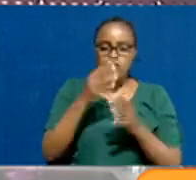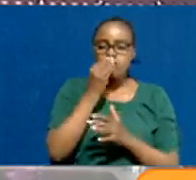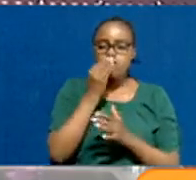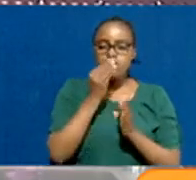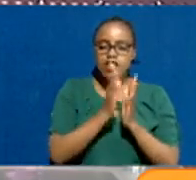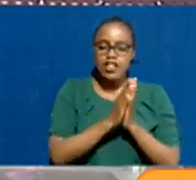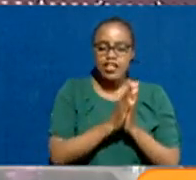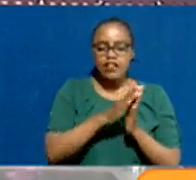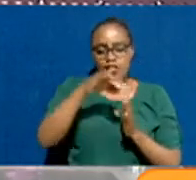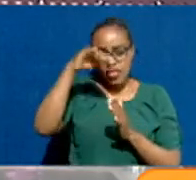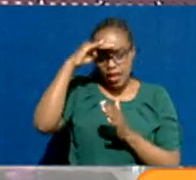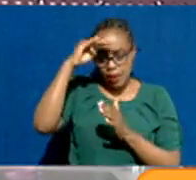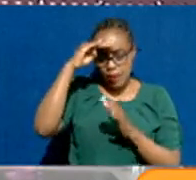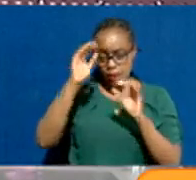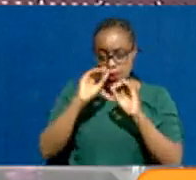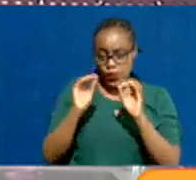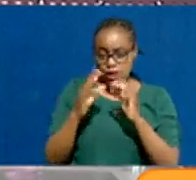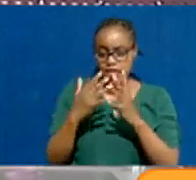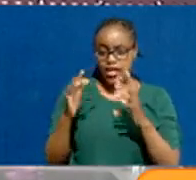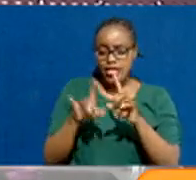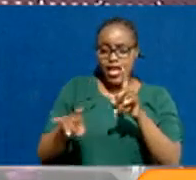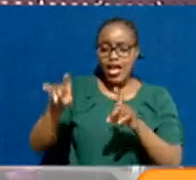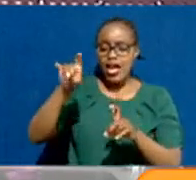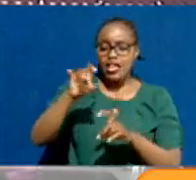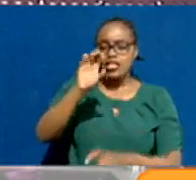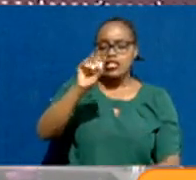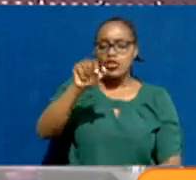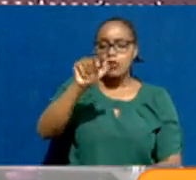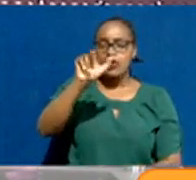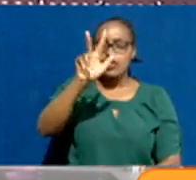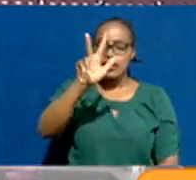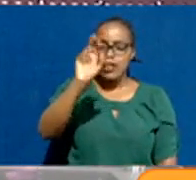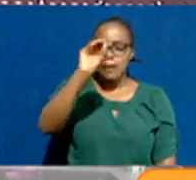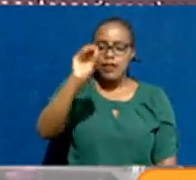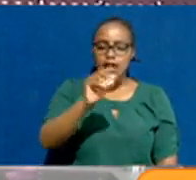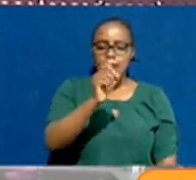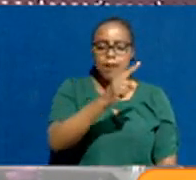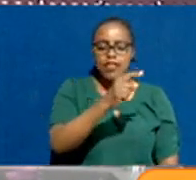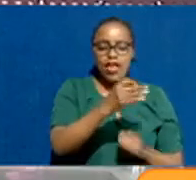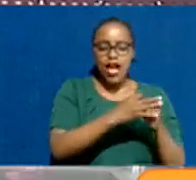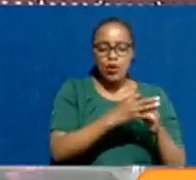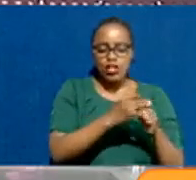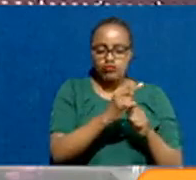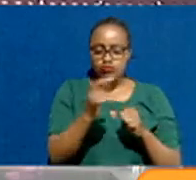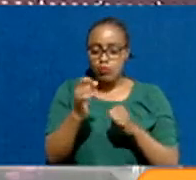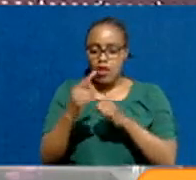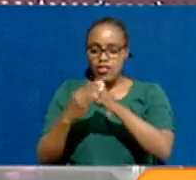and non-alcoholic beverages index increased by 0.3% between August and